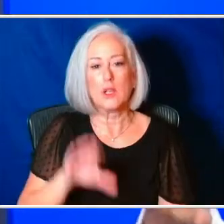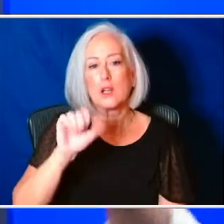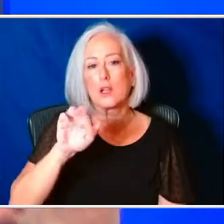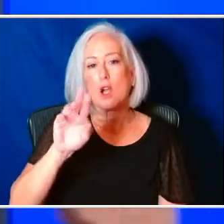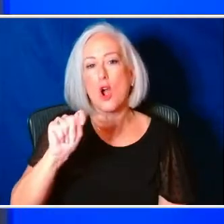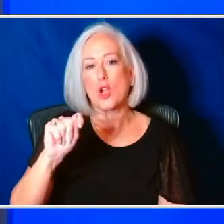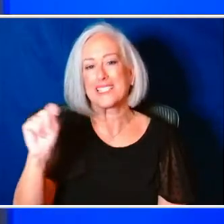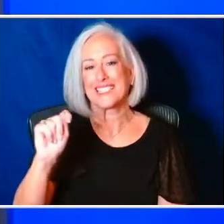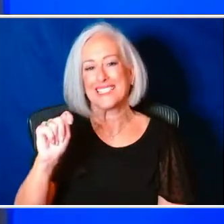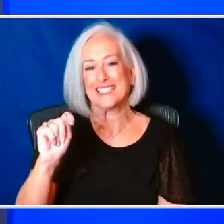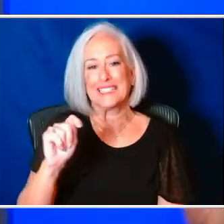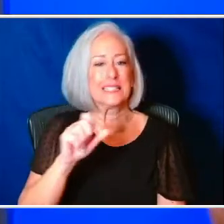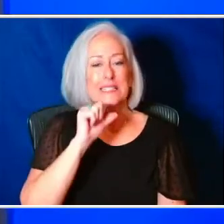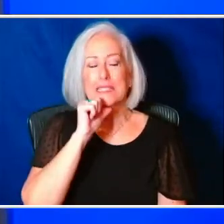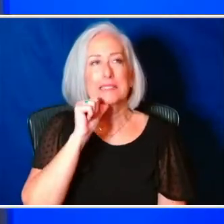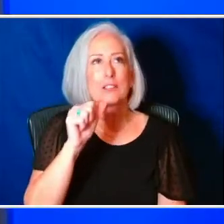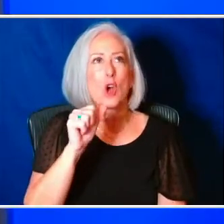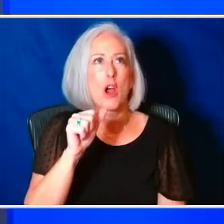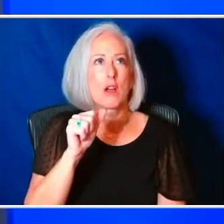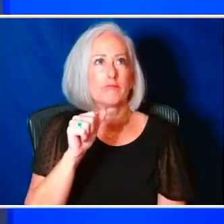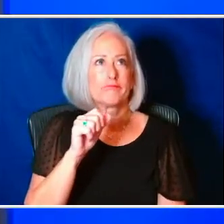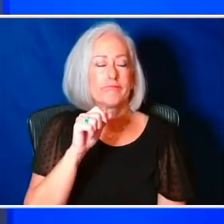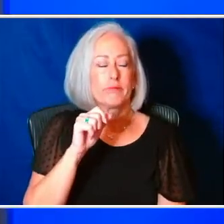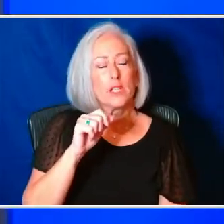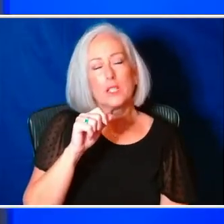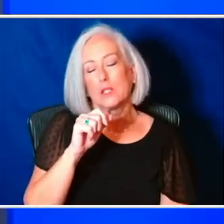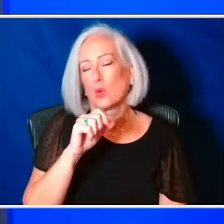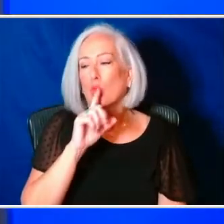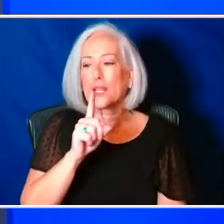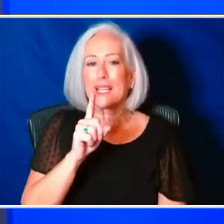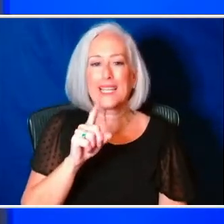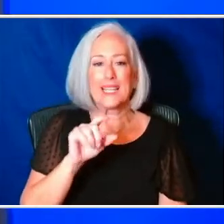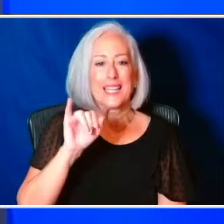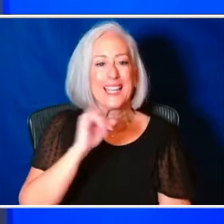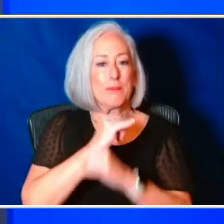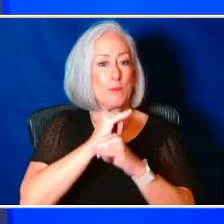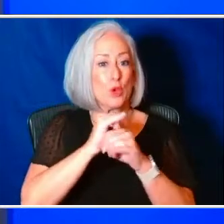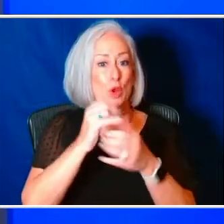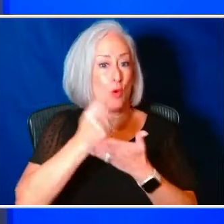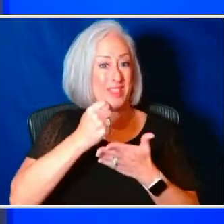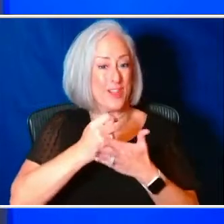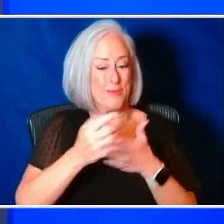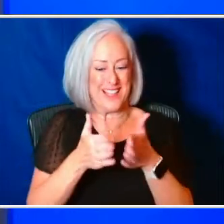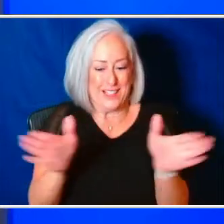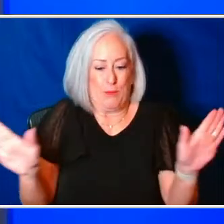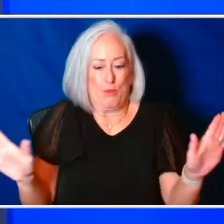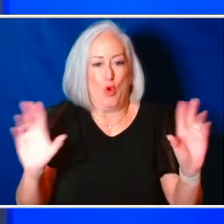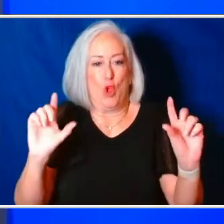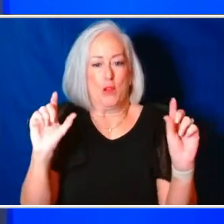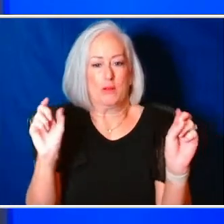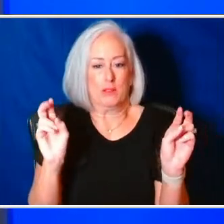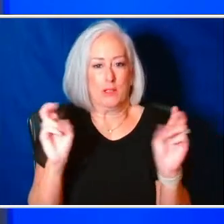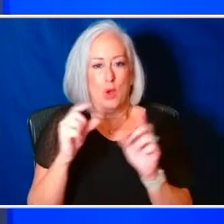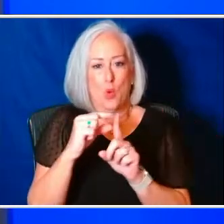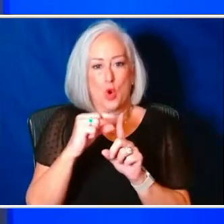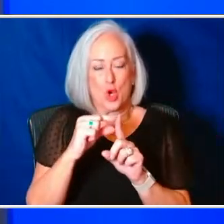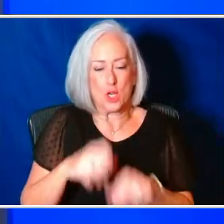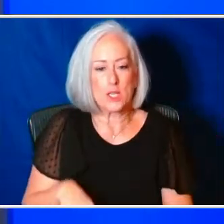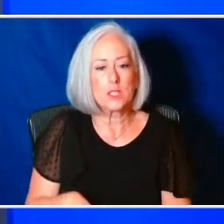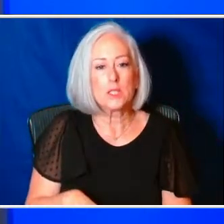a broad term in general in which we use immune system to treat the cancer. So CAR T cell therapy is a therapy in which